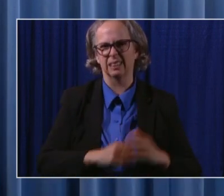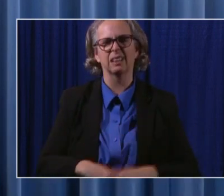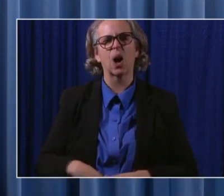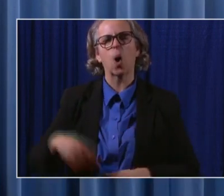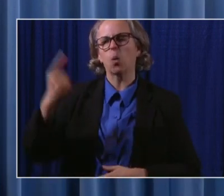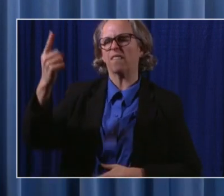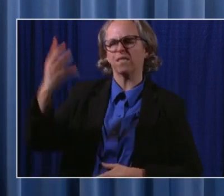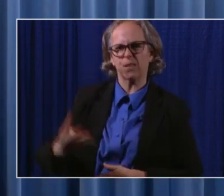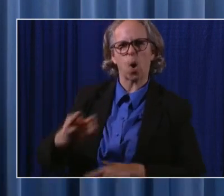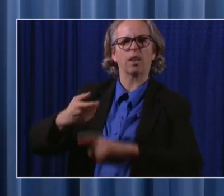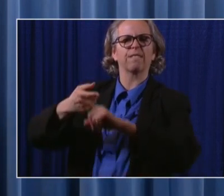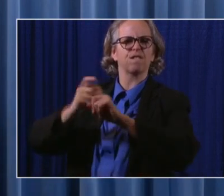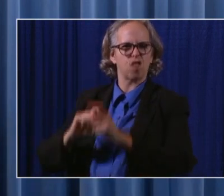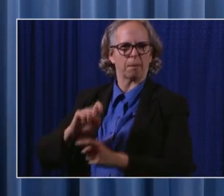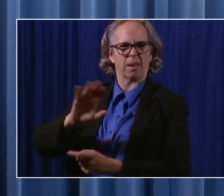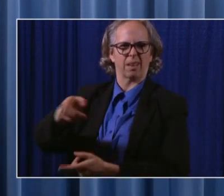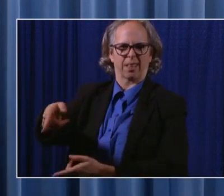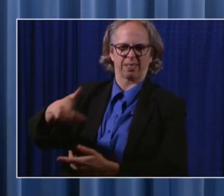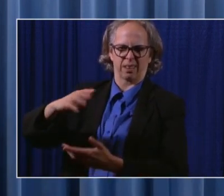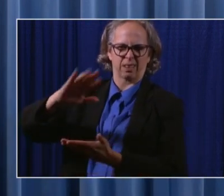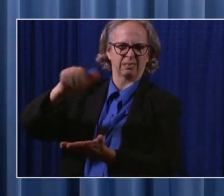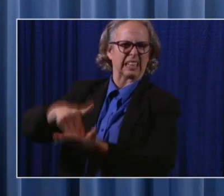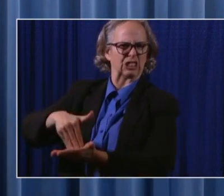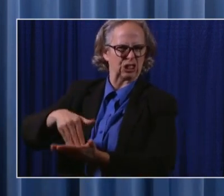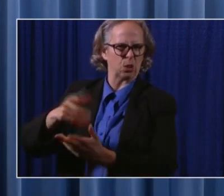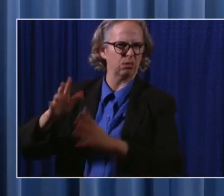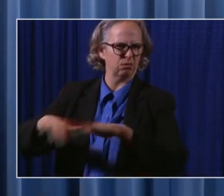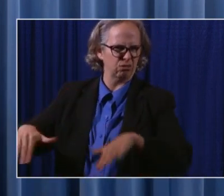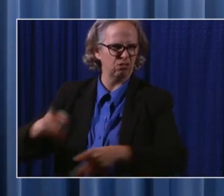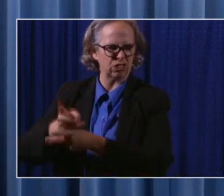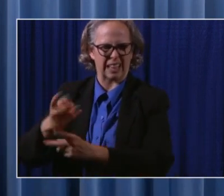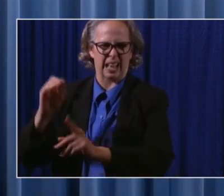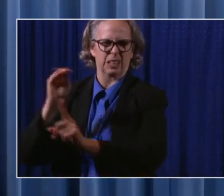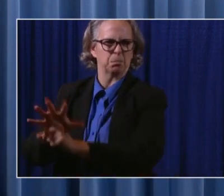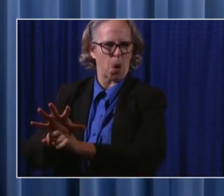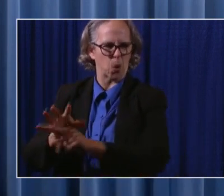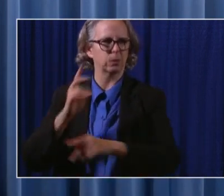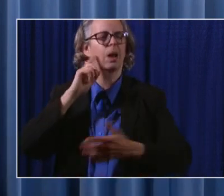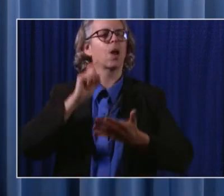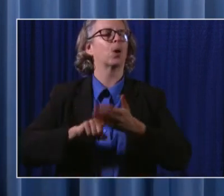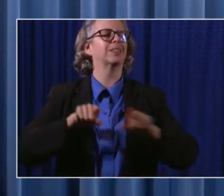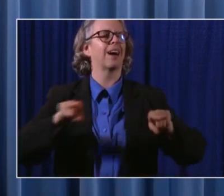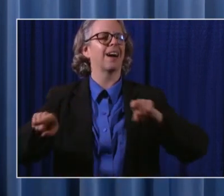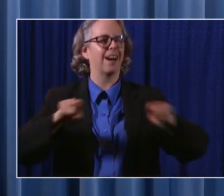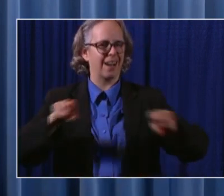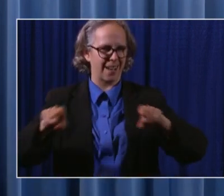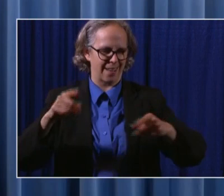from cases directly that came from that child care setting itself.